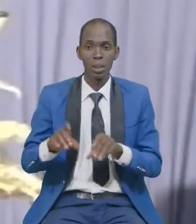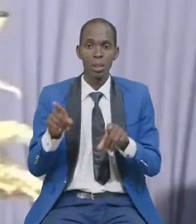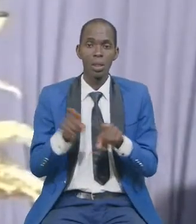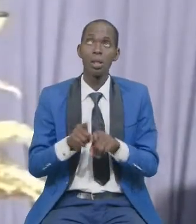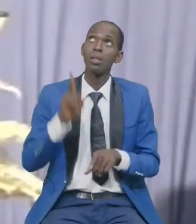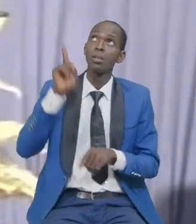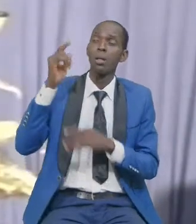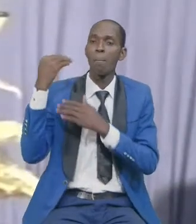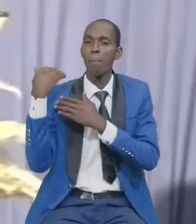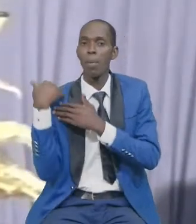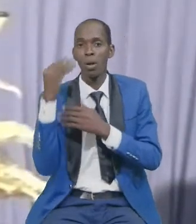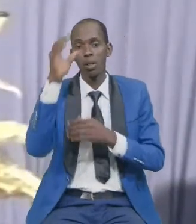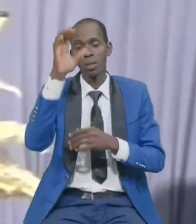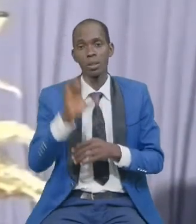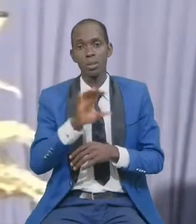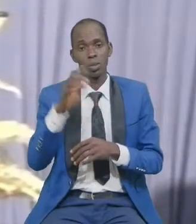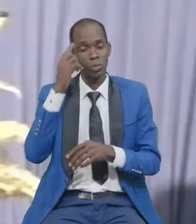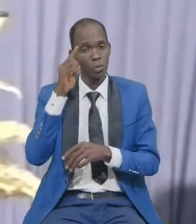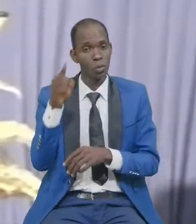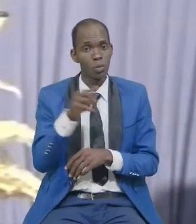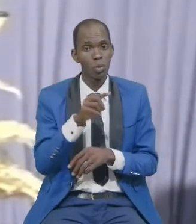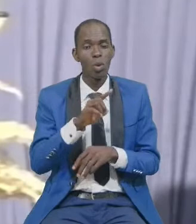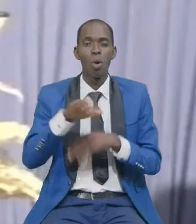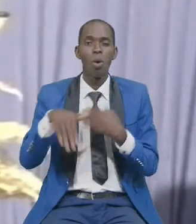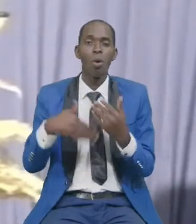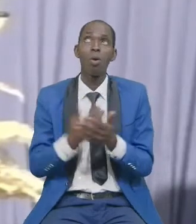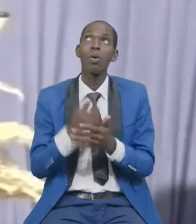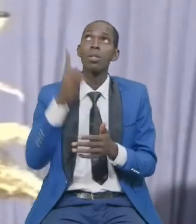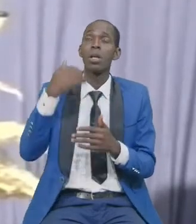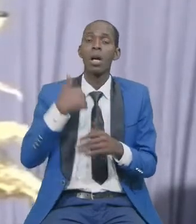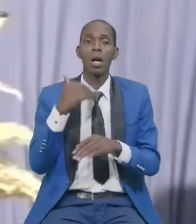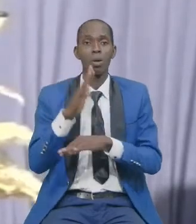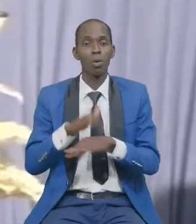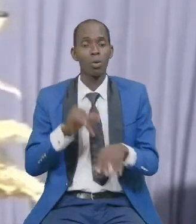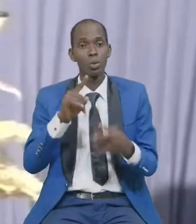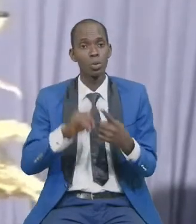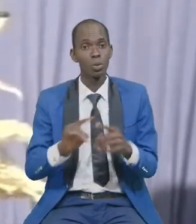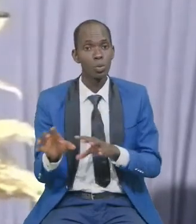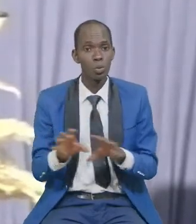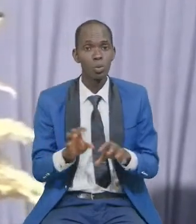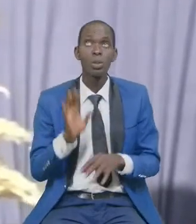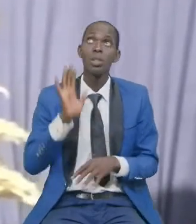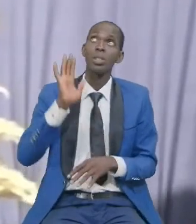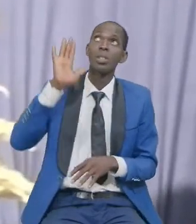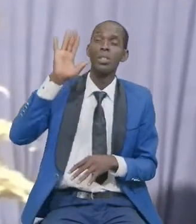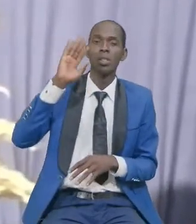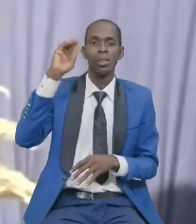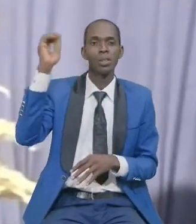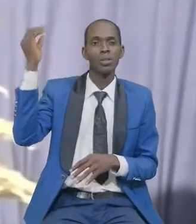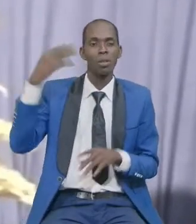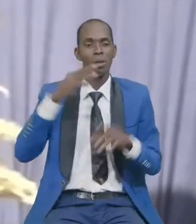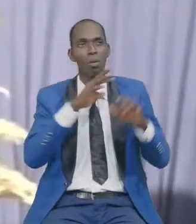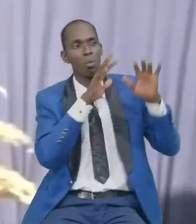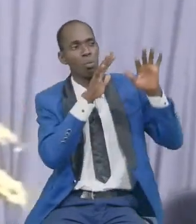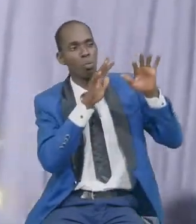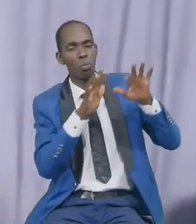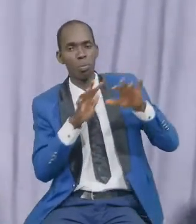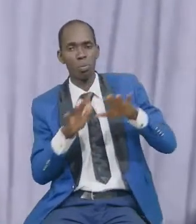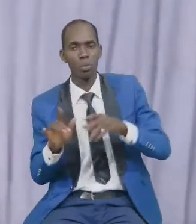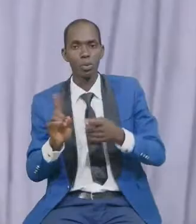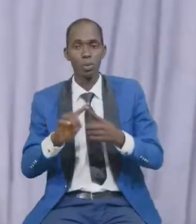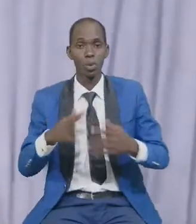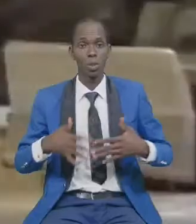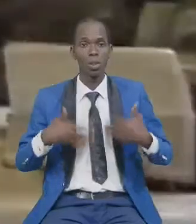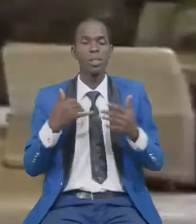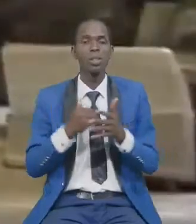cross for you, and all that he has called you to do, is grace flowing into your life. It will